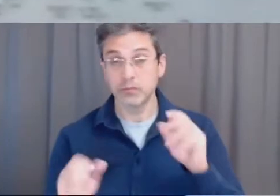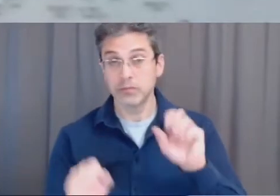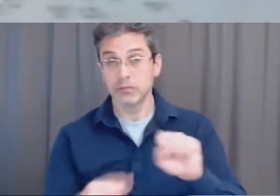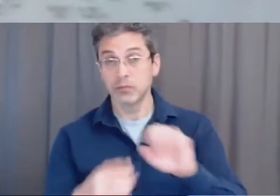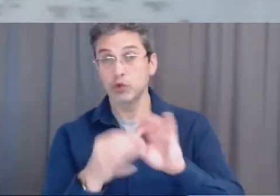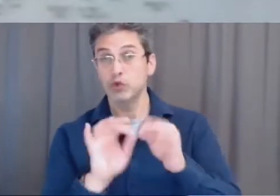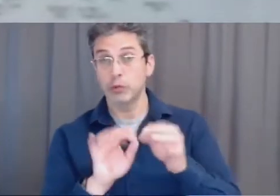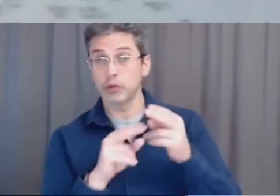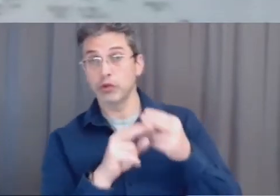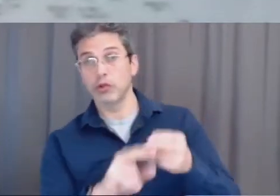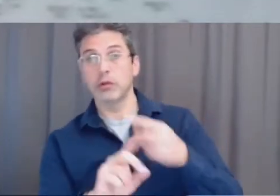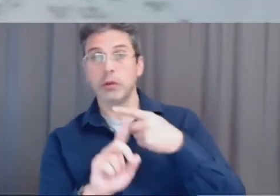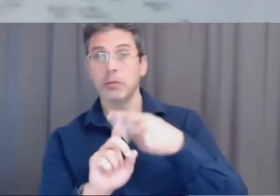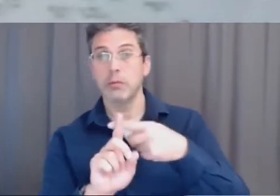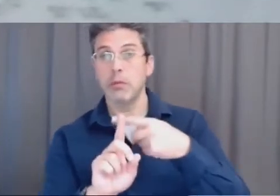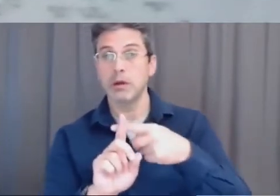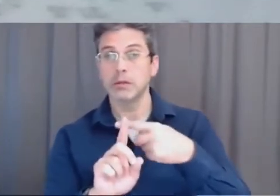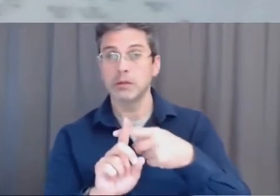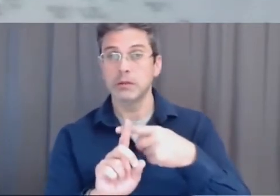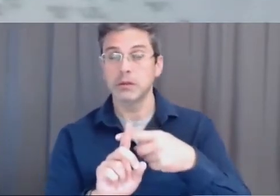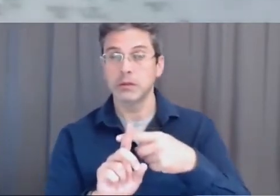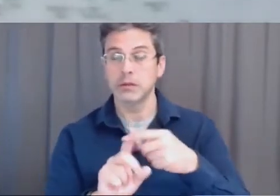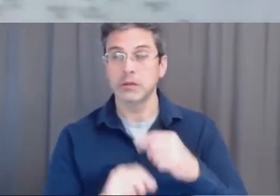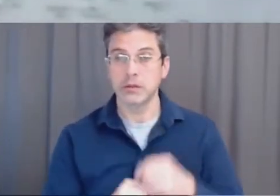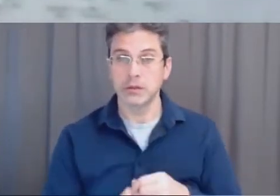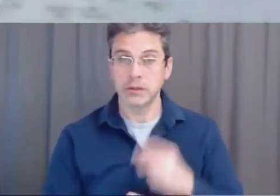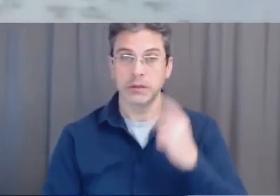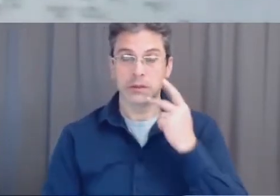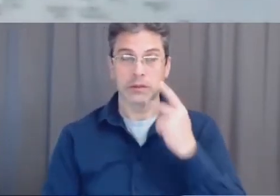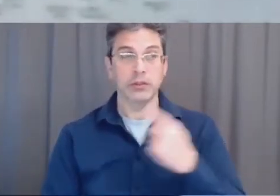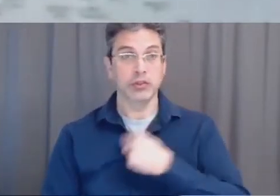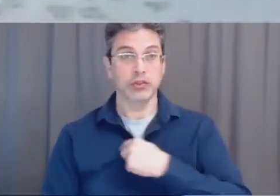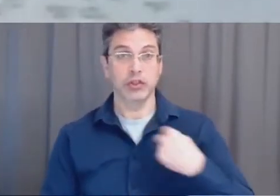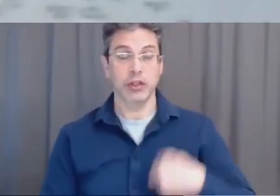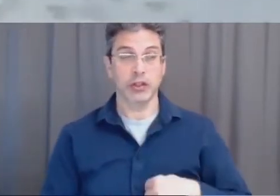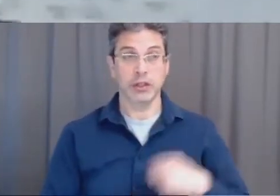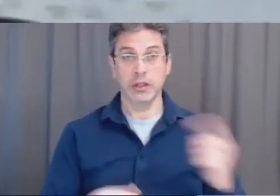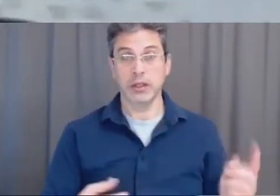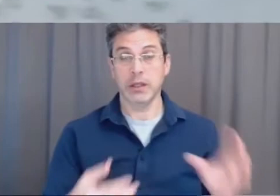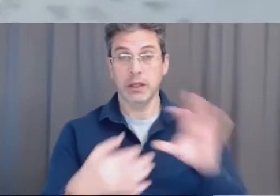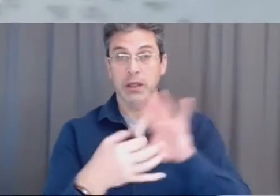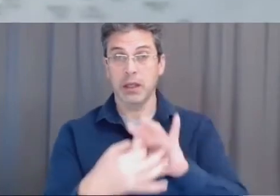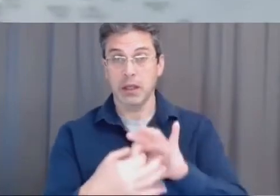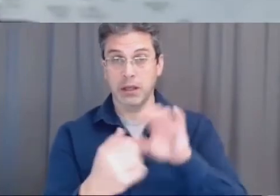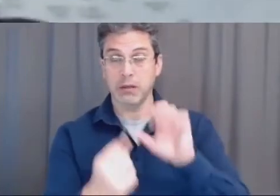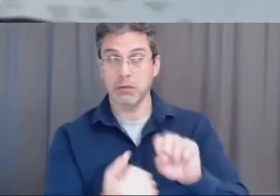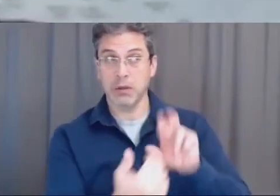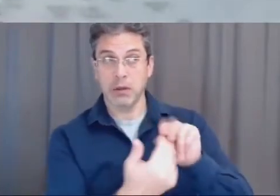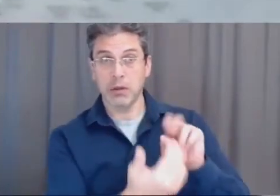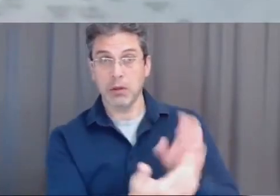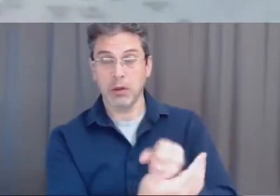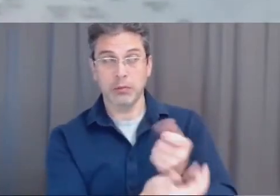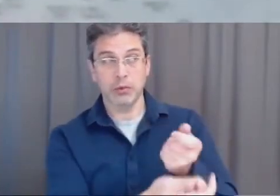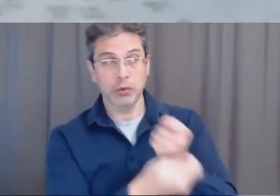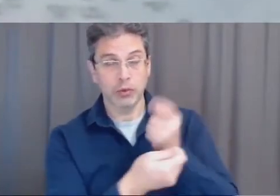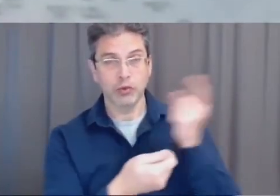in as much as China's engagement through the Arms Trade Treaty could be leveraged to try them to join other international treaty